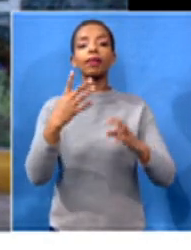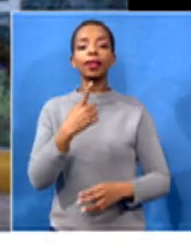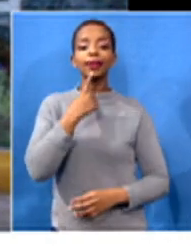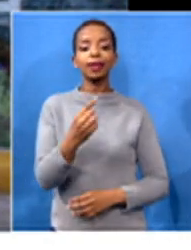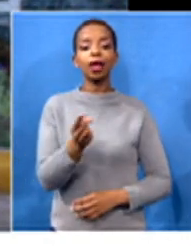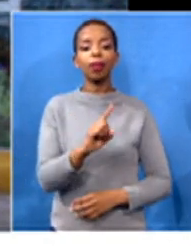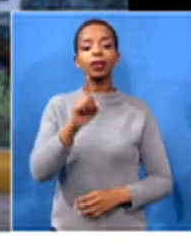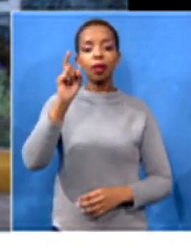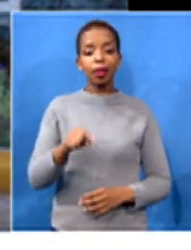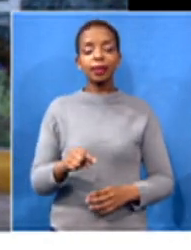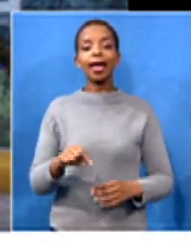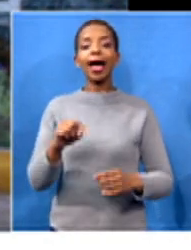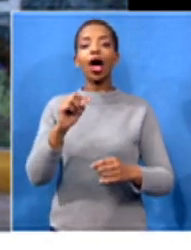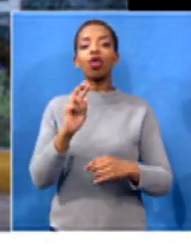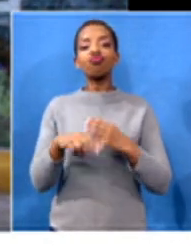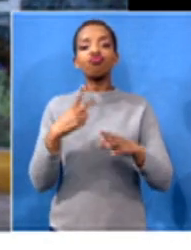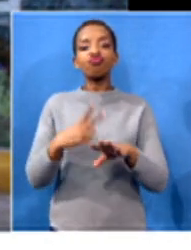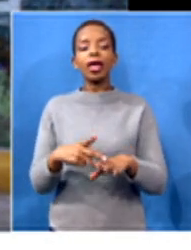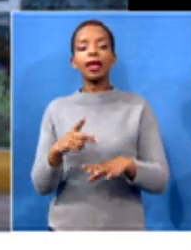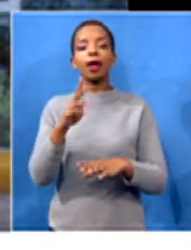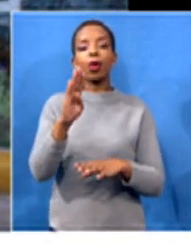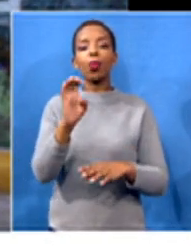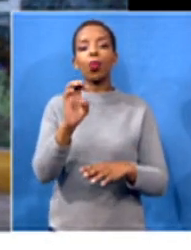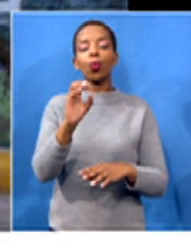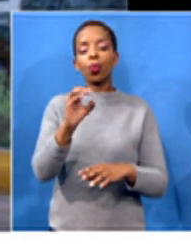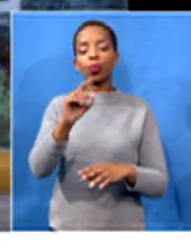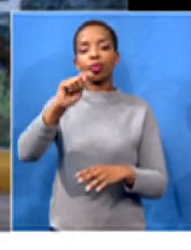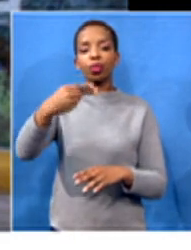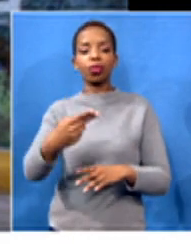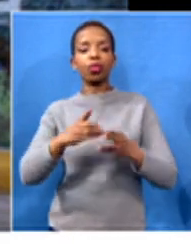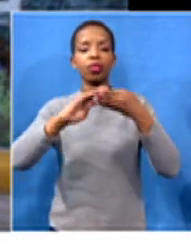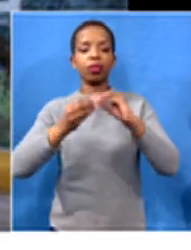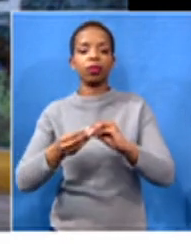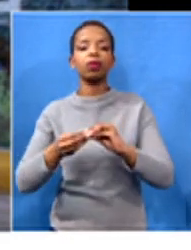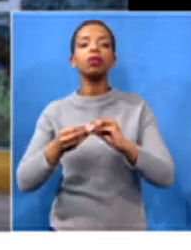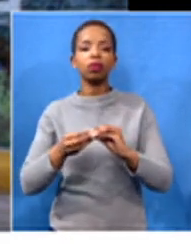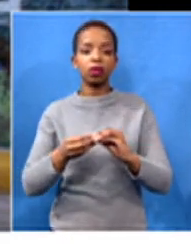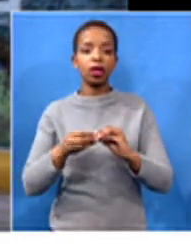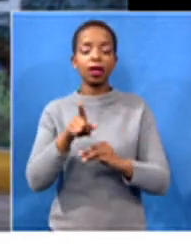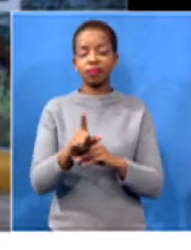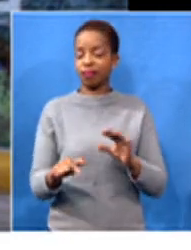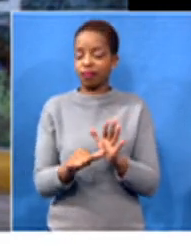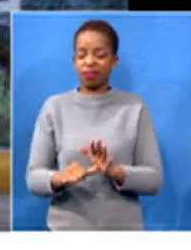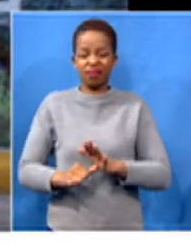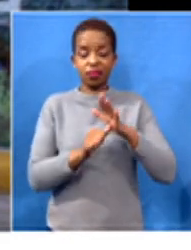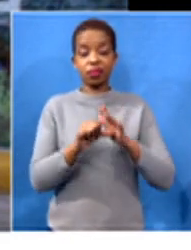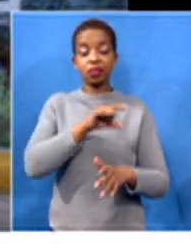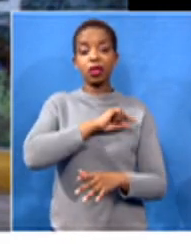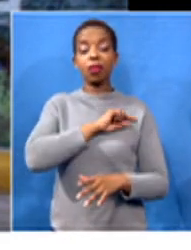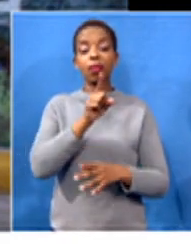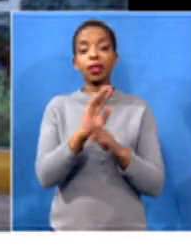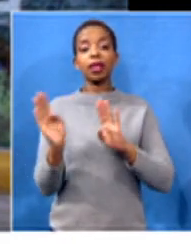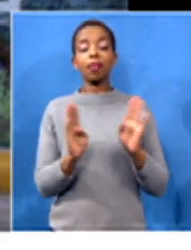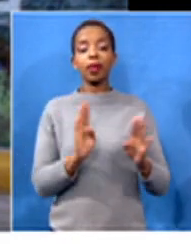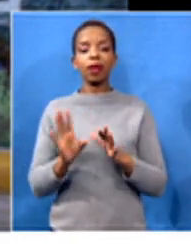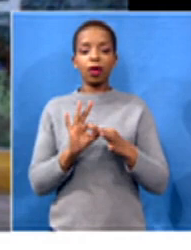on accountability and schooling. Now, there's nothing that's more important on many levels than that, because that affects the behavior and the commitment to performance. So,